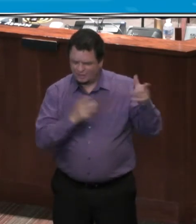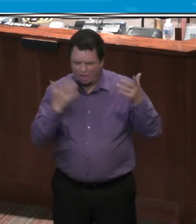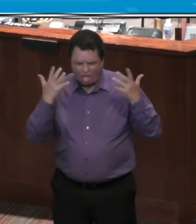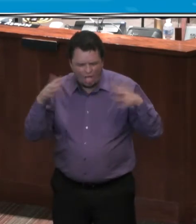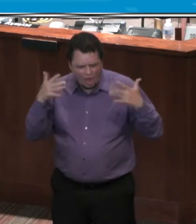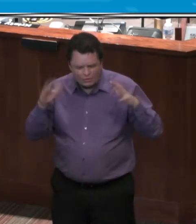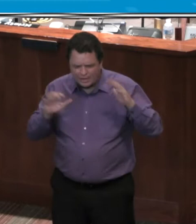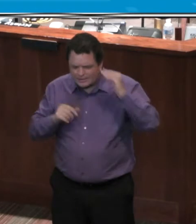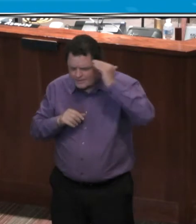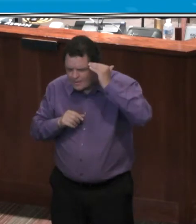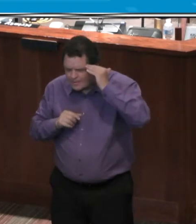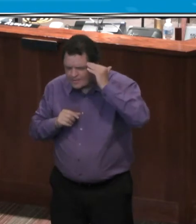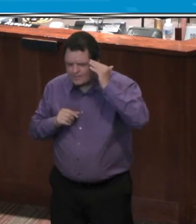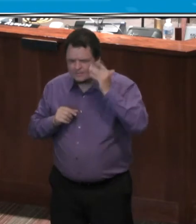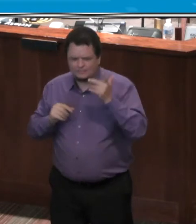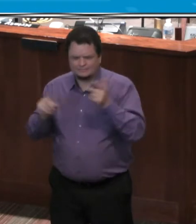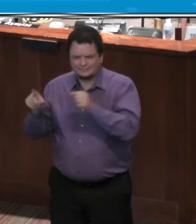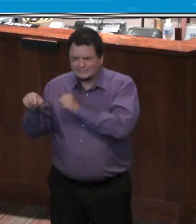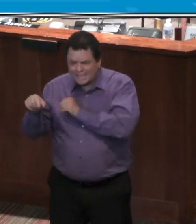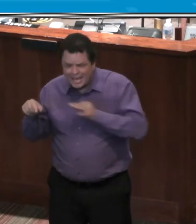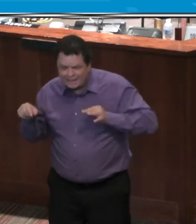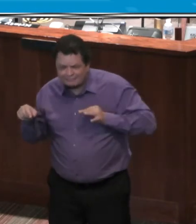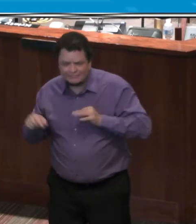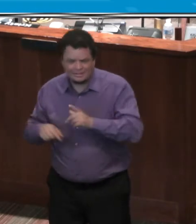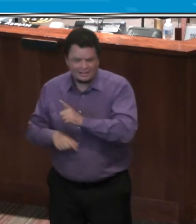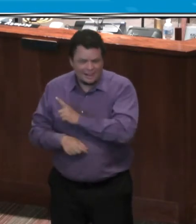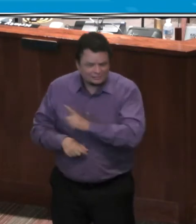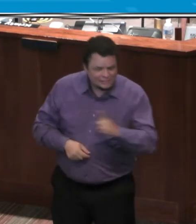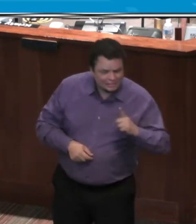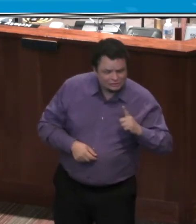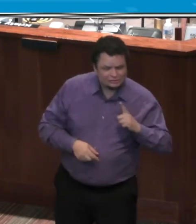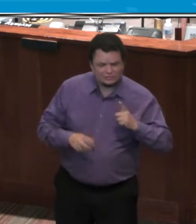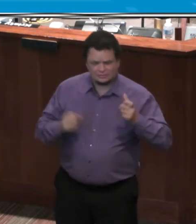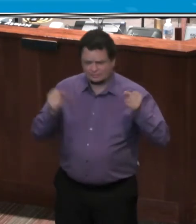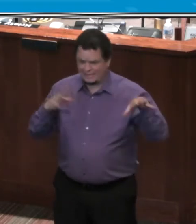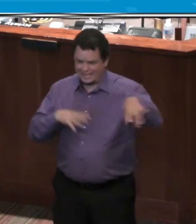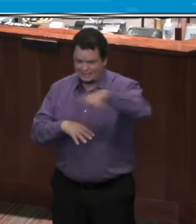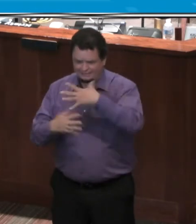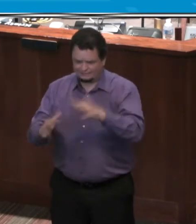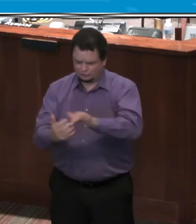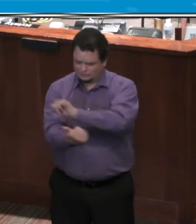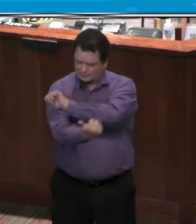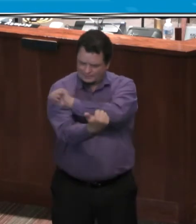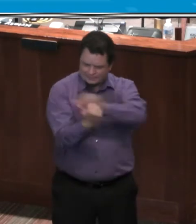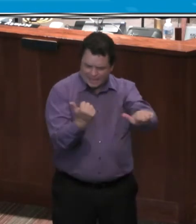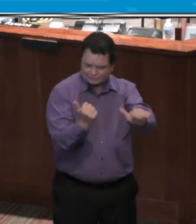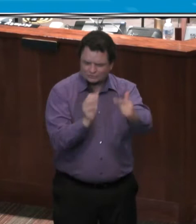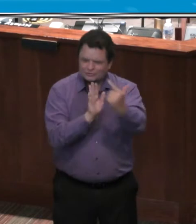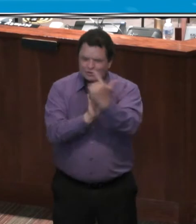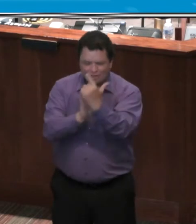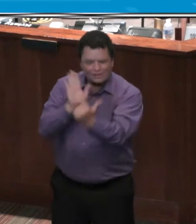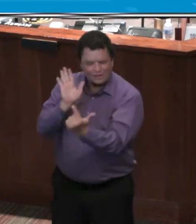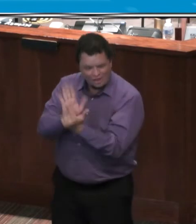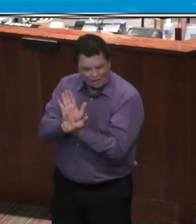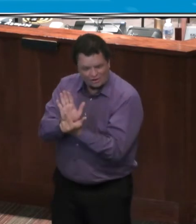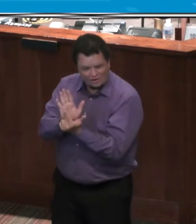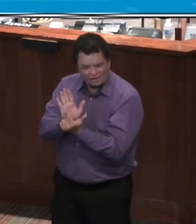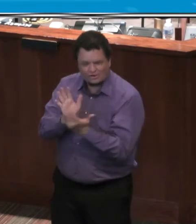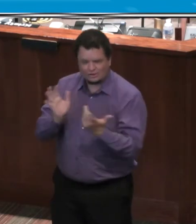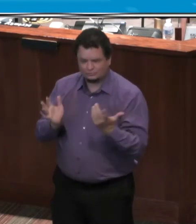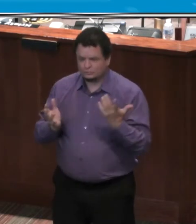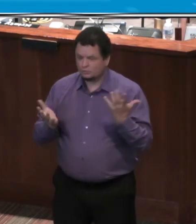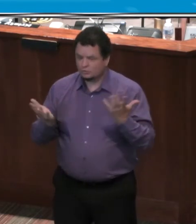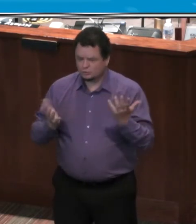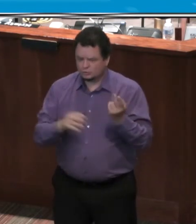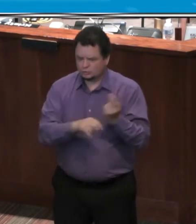allows syringe access programs in communities to proceed without Board of Health approval, and that they're moving forward